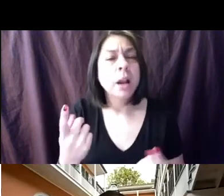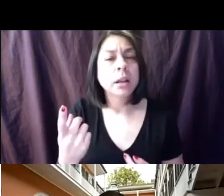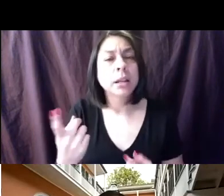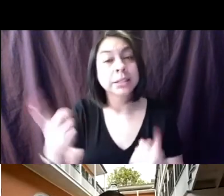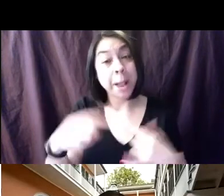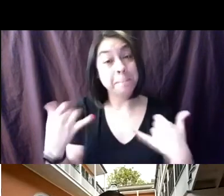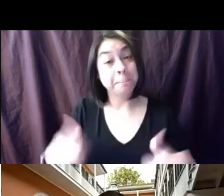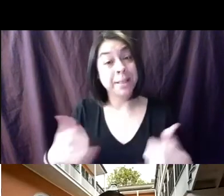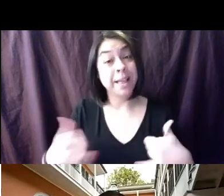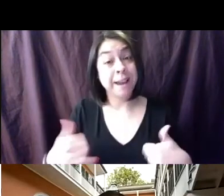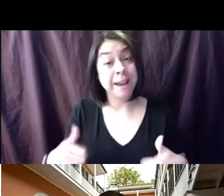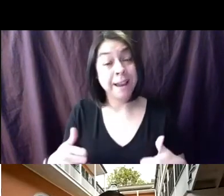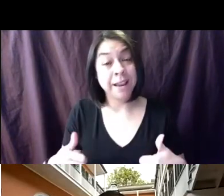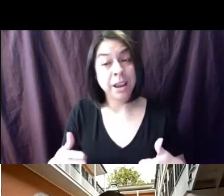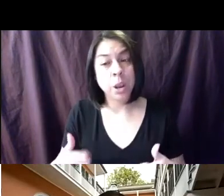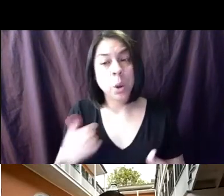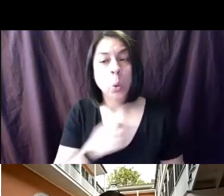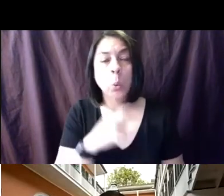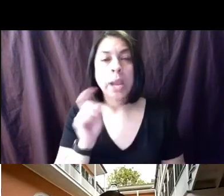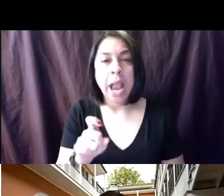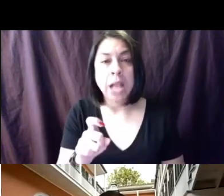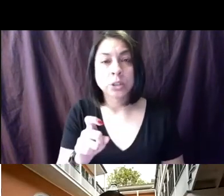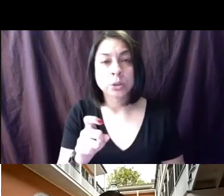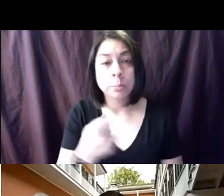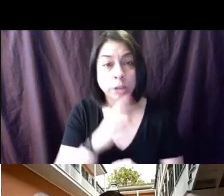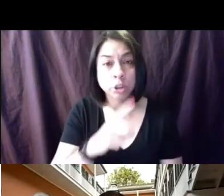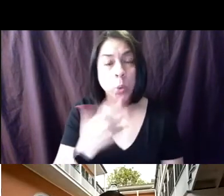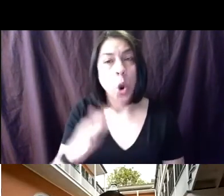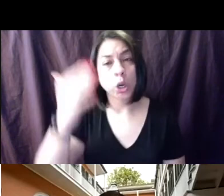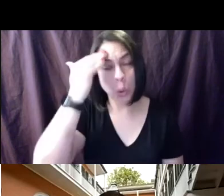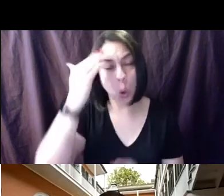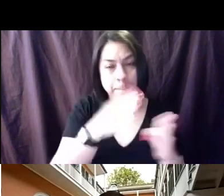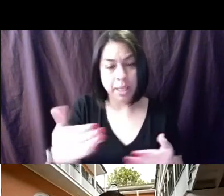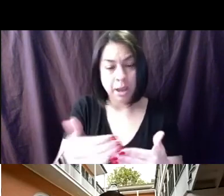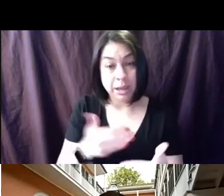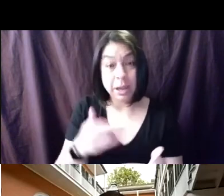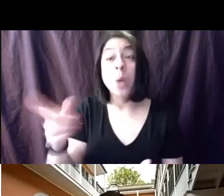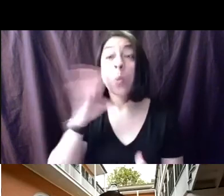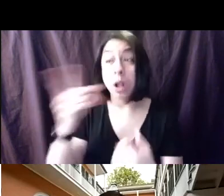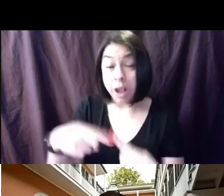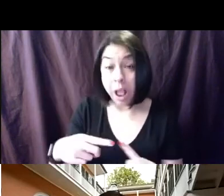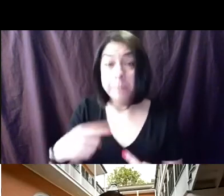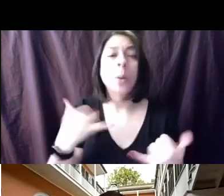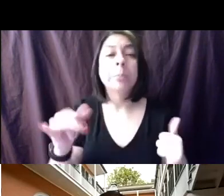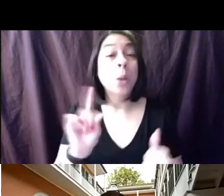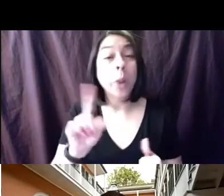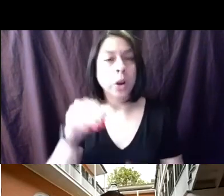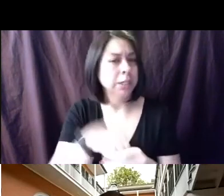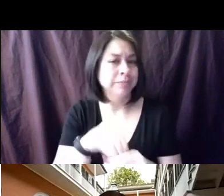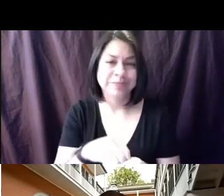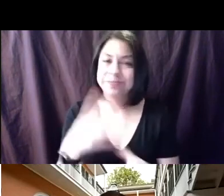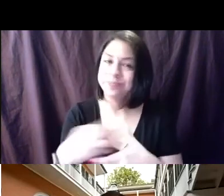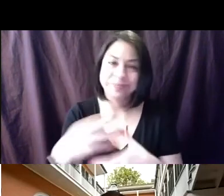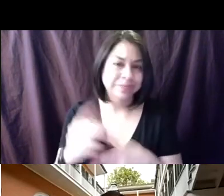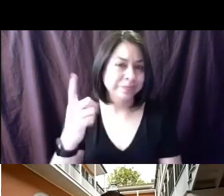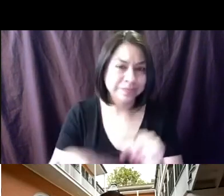play, we had to know that they were already coming, and it would be inside. It would never be outside.